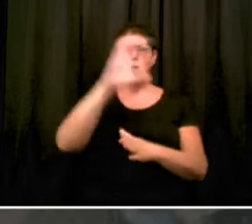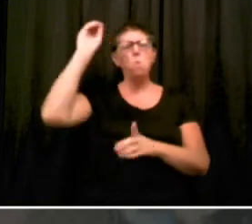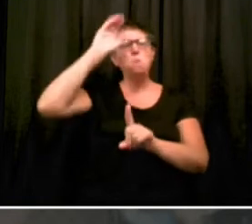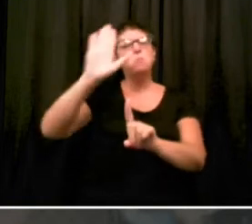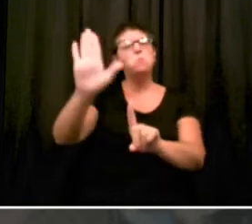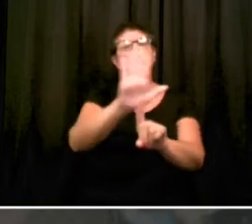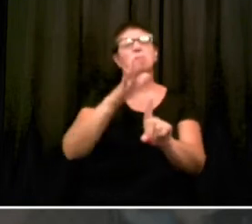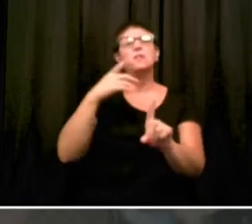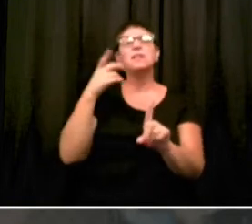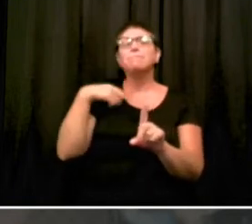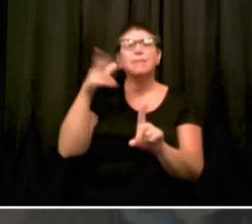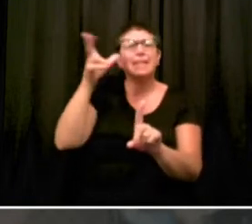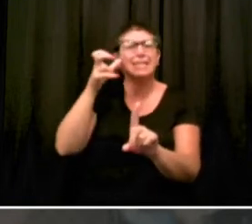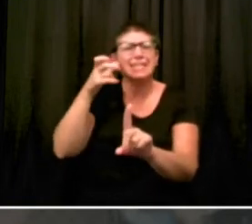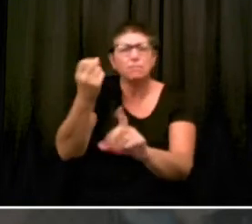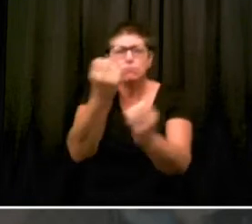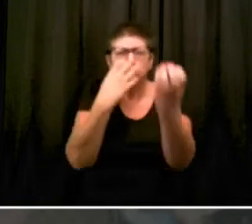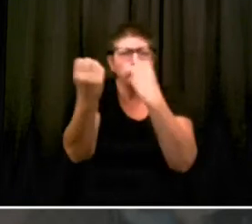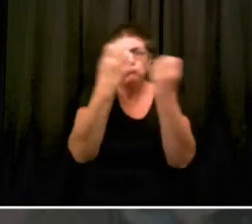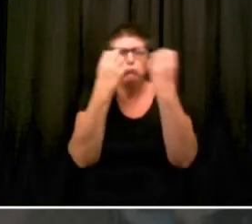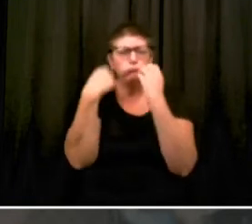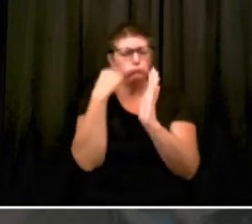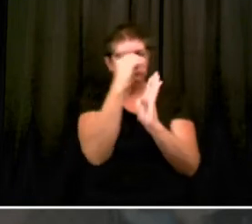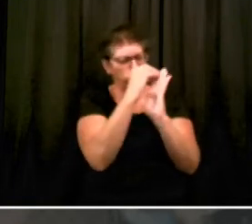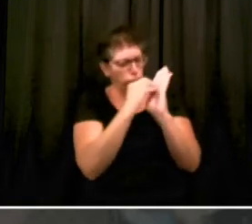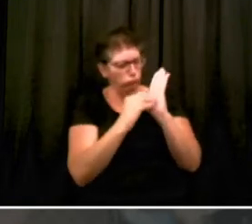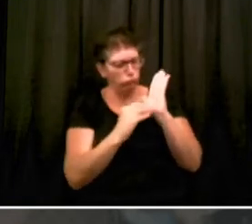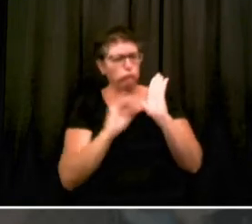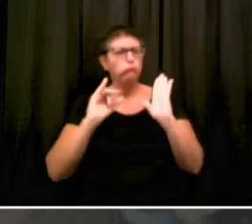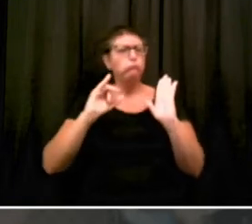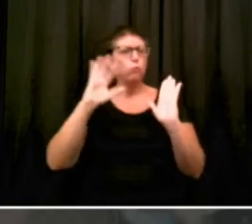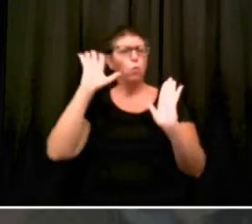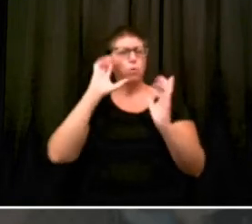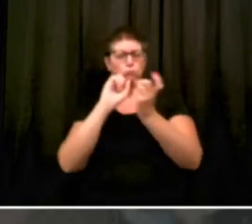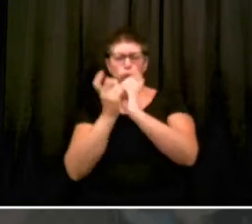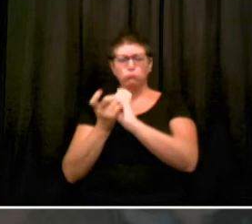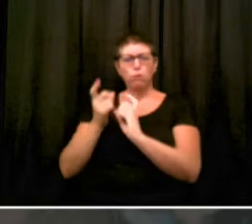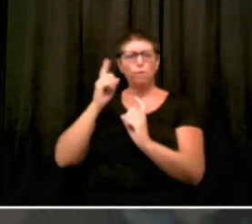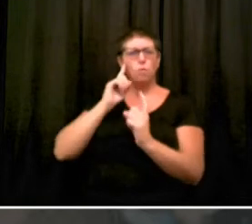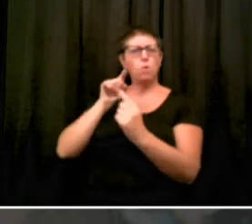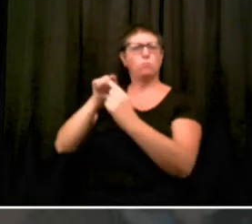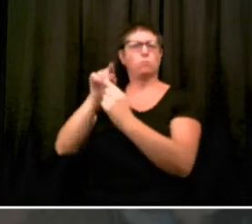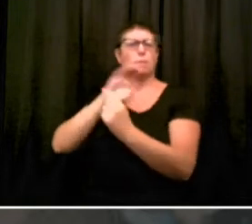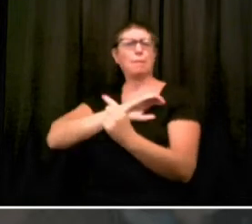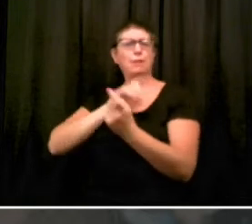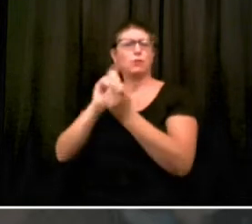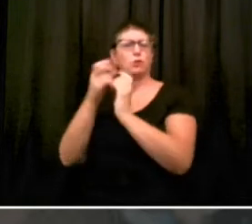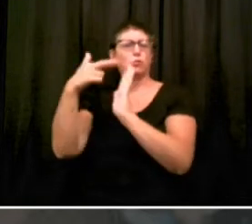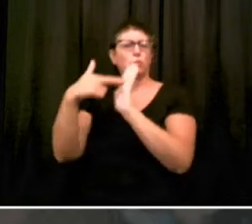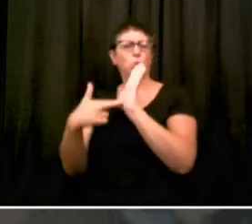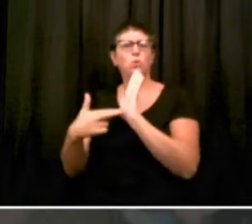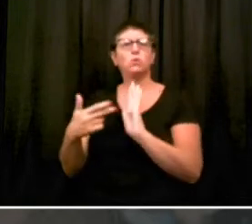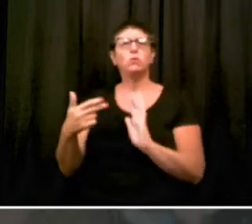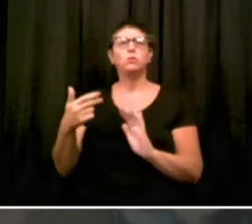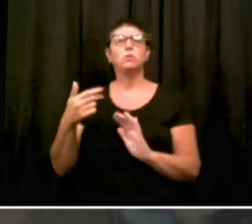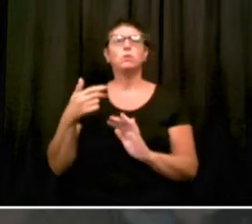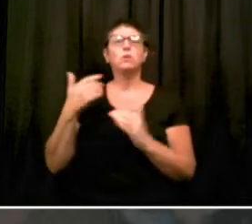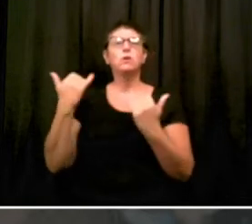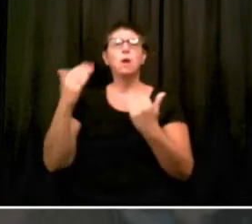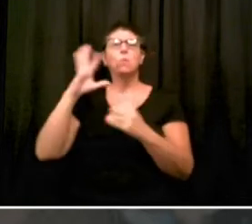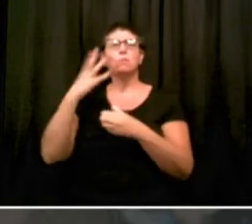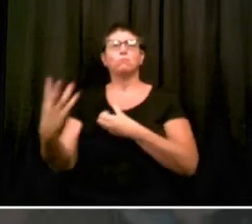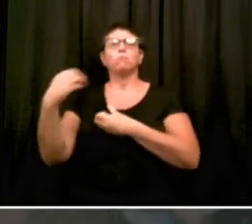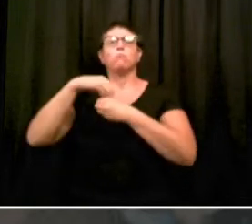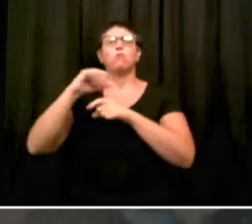to literally bring neighborhood voices in as part of the training process. To have local efforts